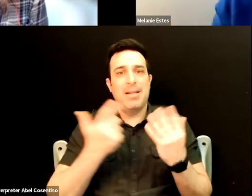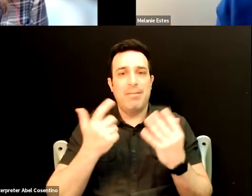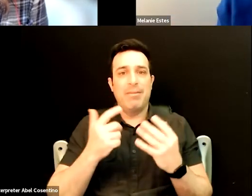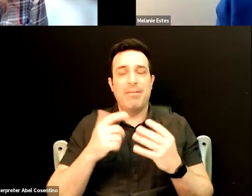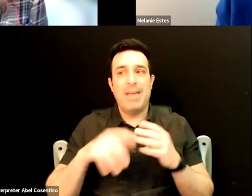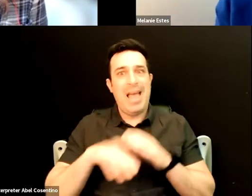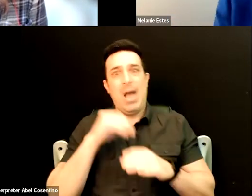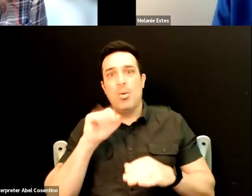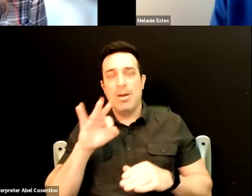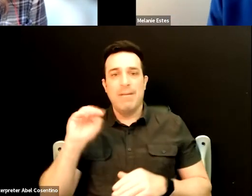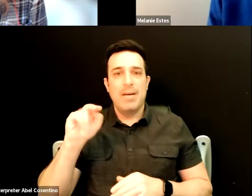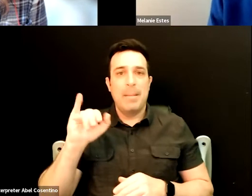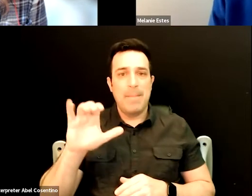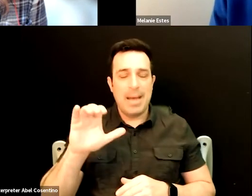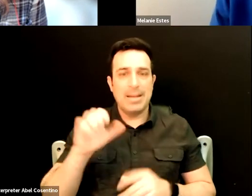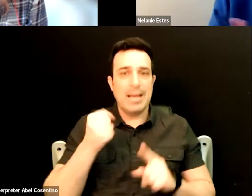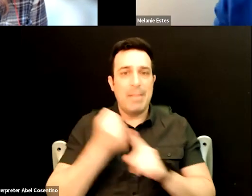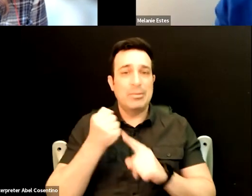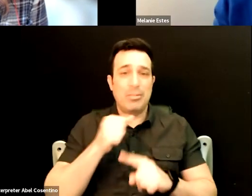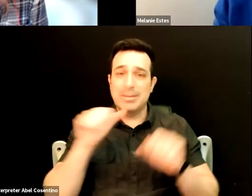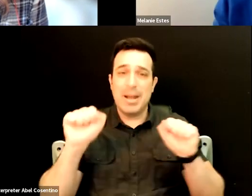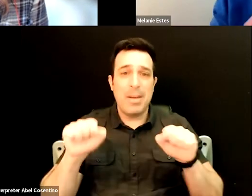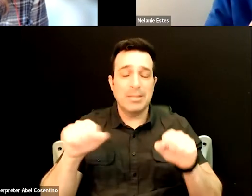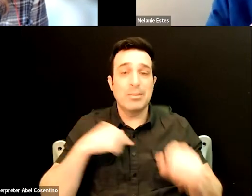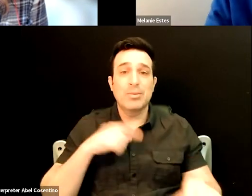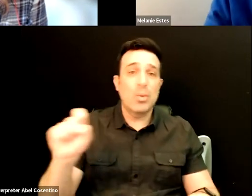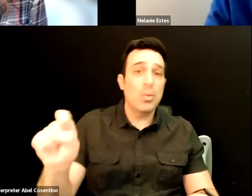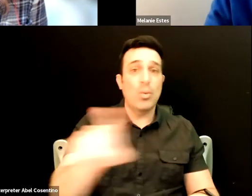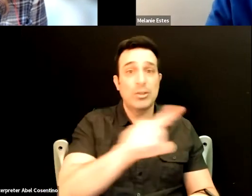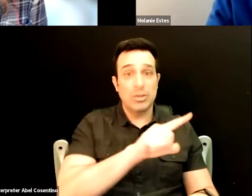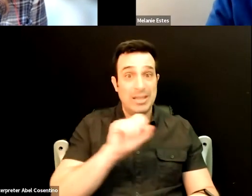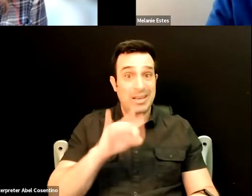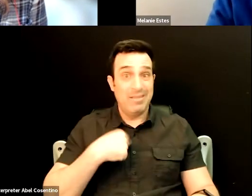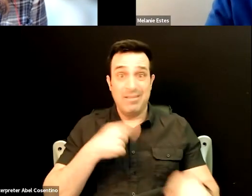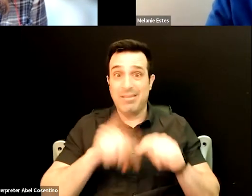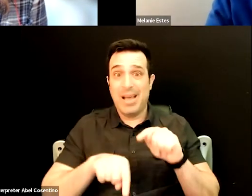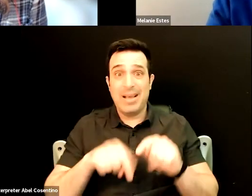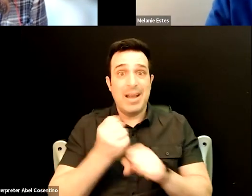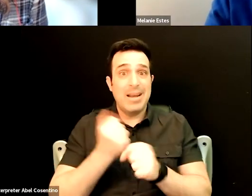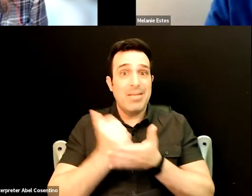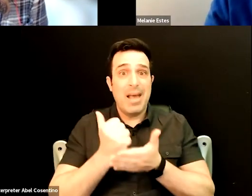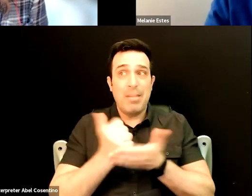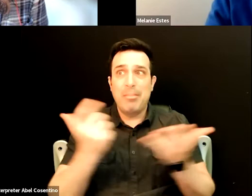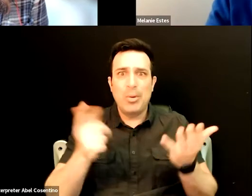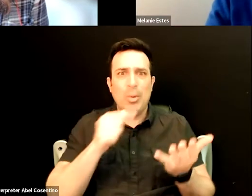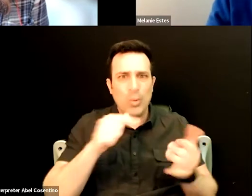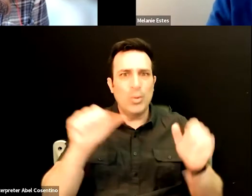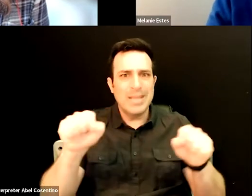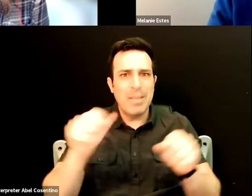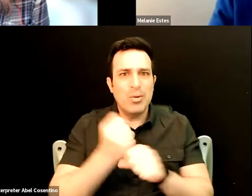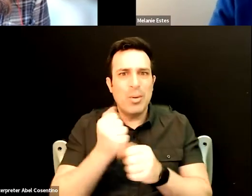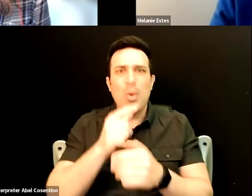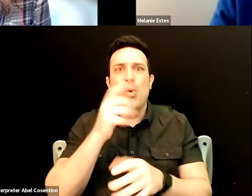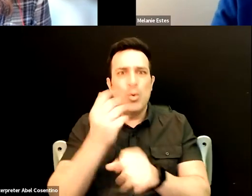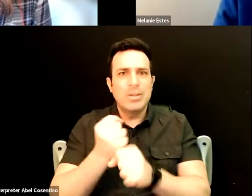episode, but that's not possible. So if my question to all of you is, if I'm not able to get the help, who is able to? Who is getting the